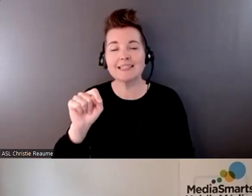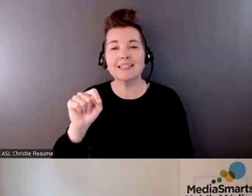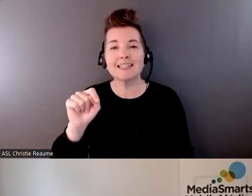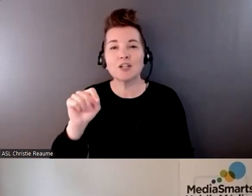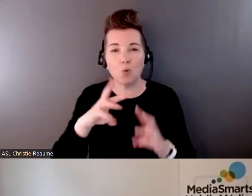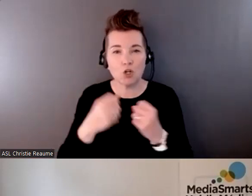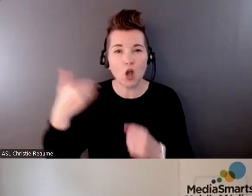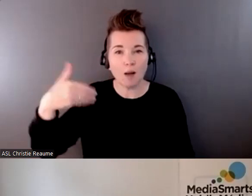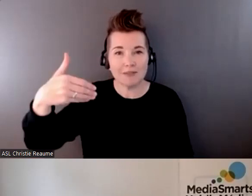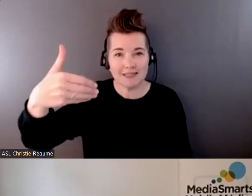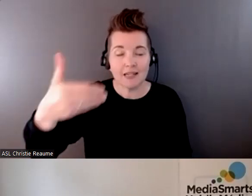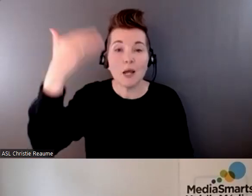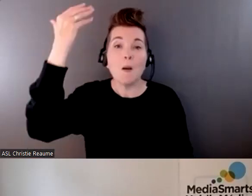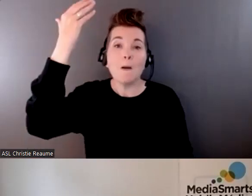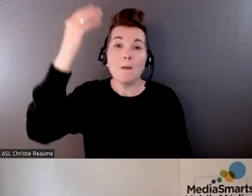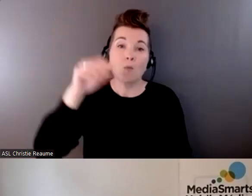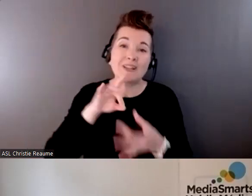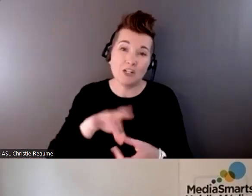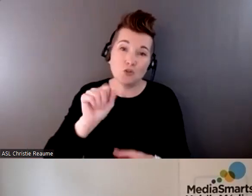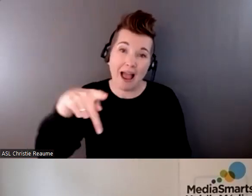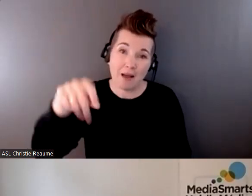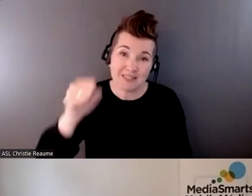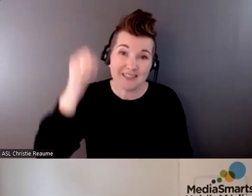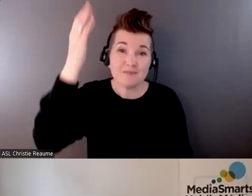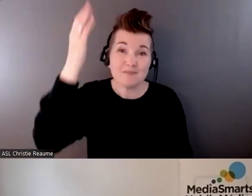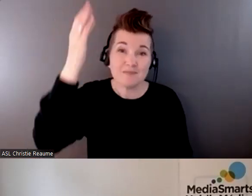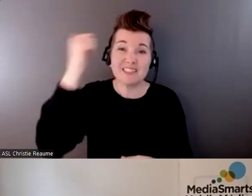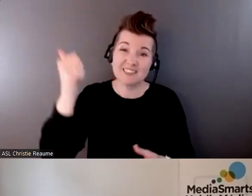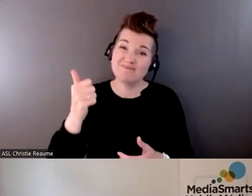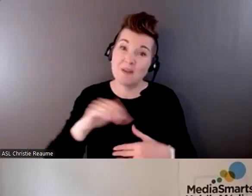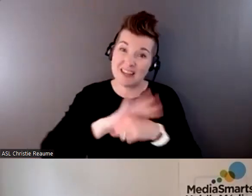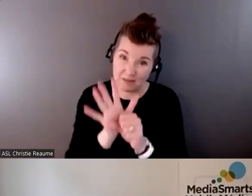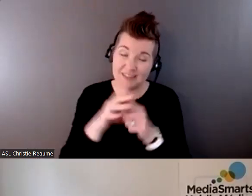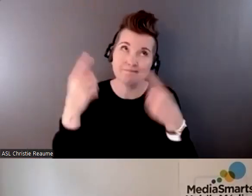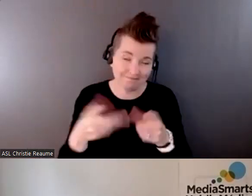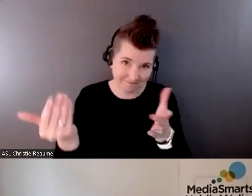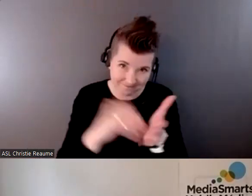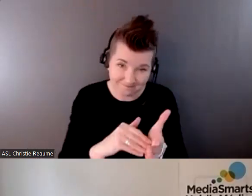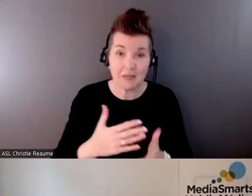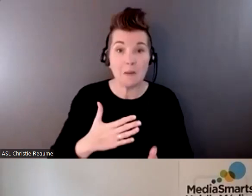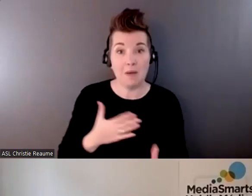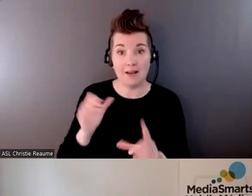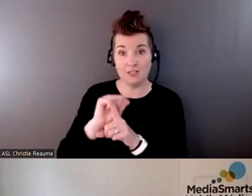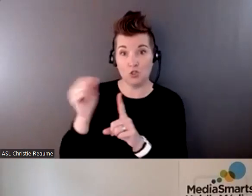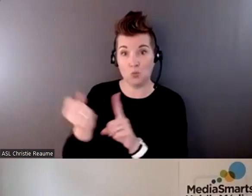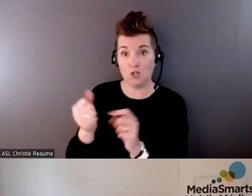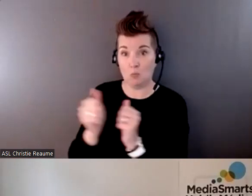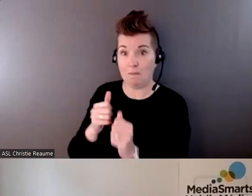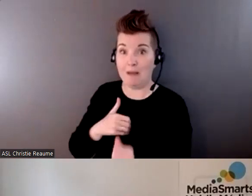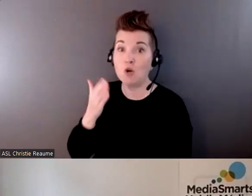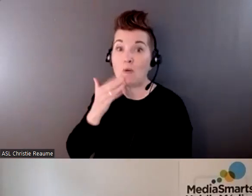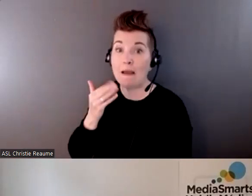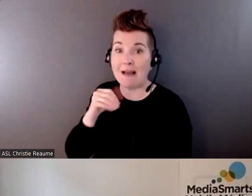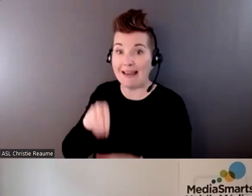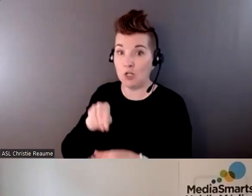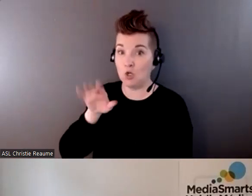and again because of the pandemic it really brought home to us with our own situation with my grandma in her long-term care home is really